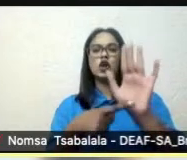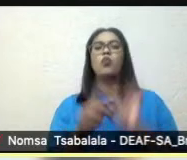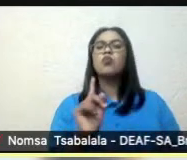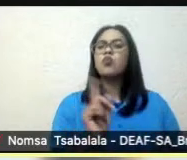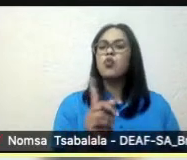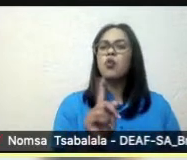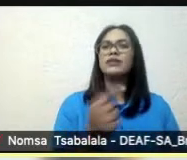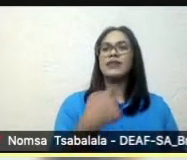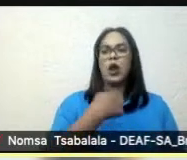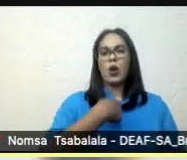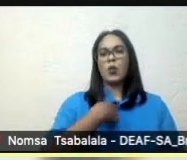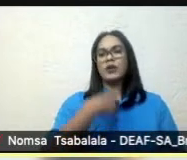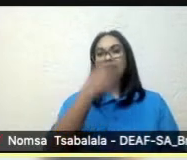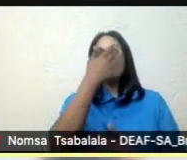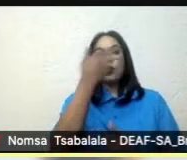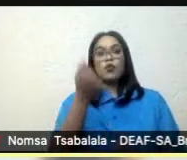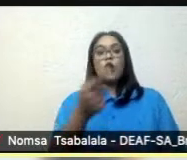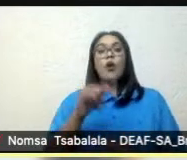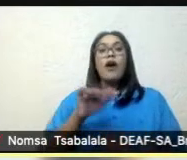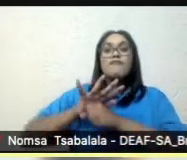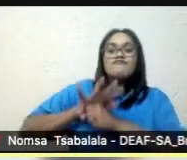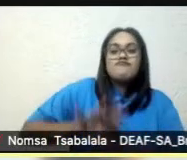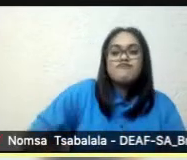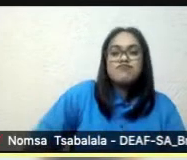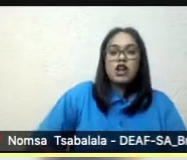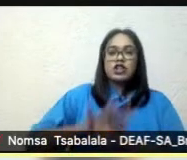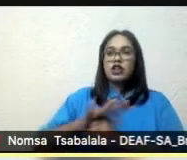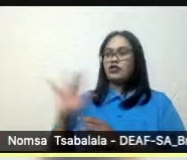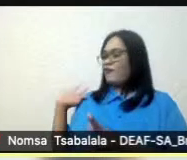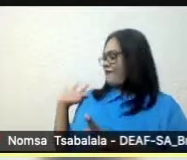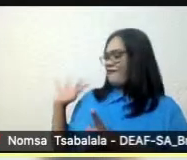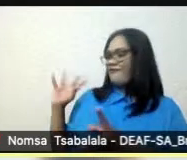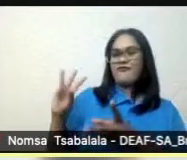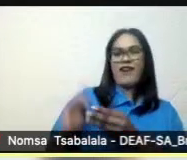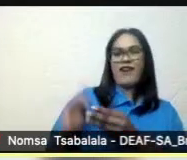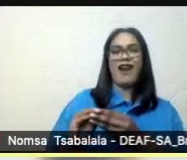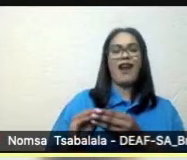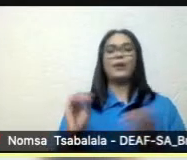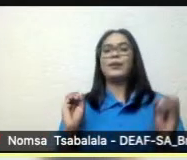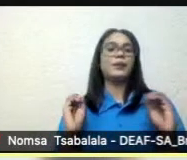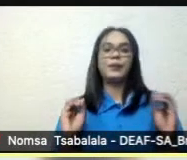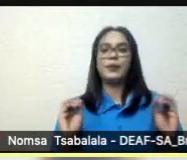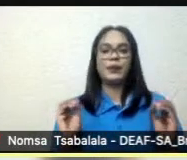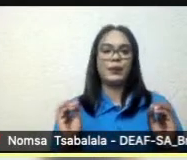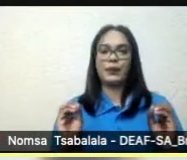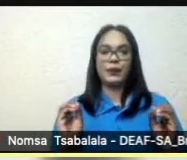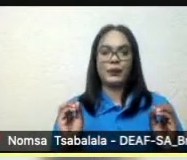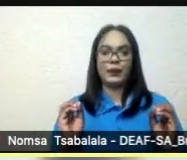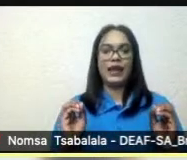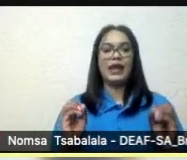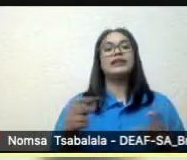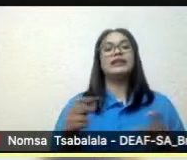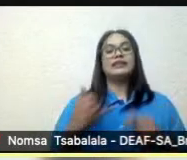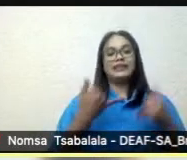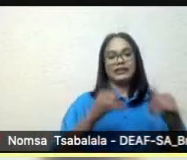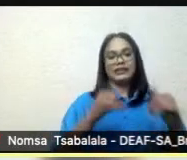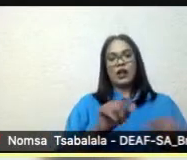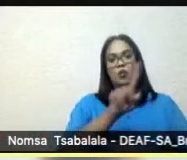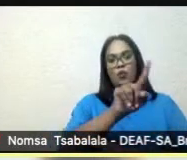much pressure. Our bed occupancy in terms of general bed is still at 1.9%. And in terms